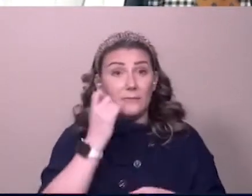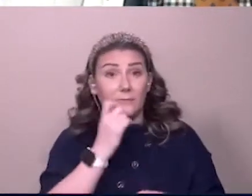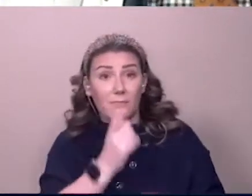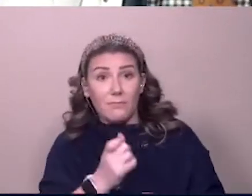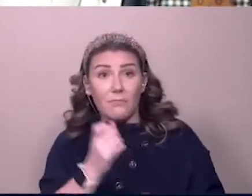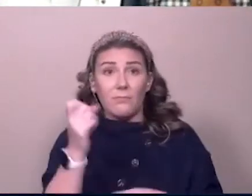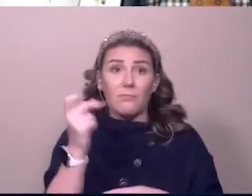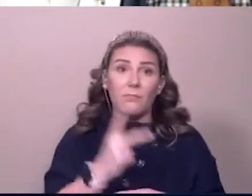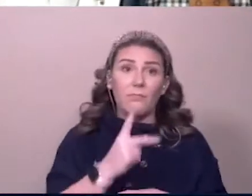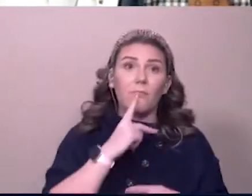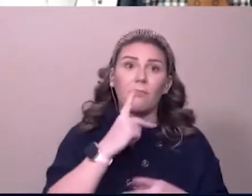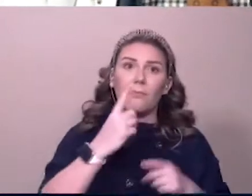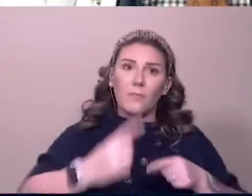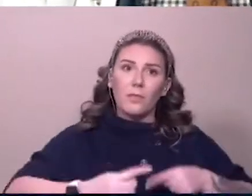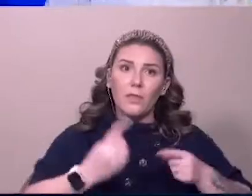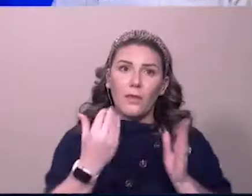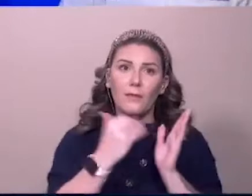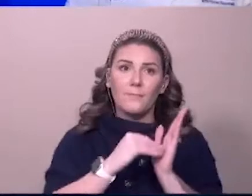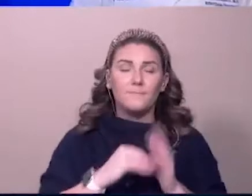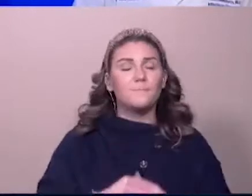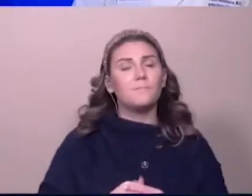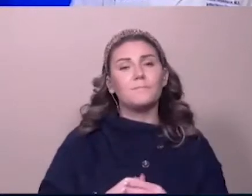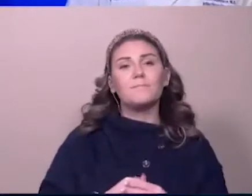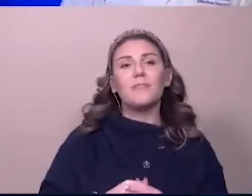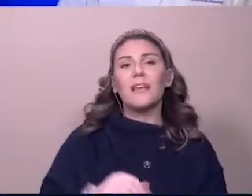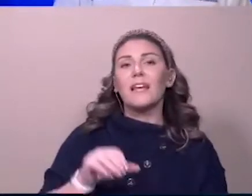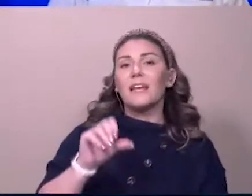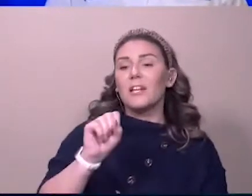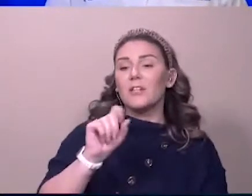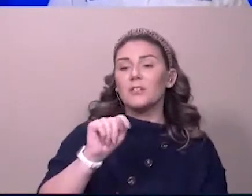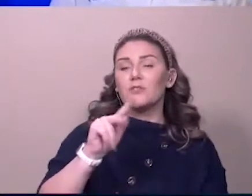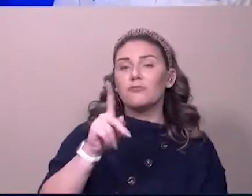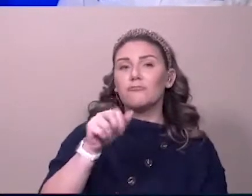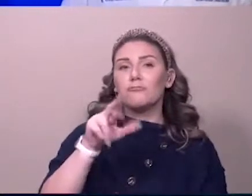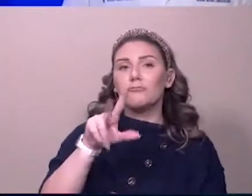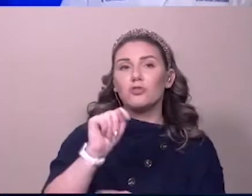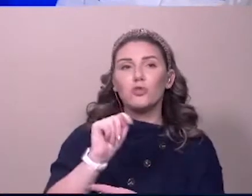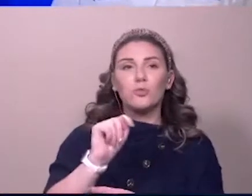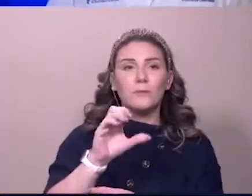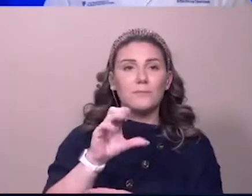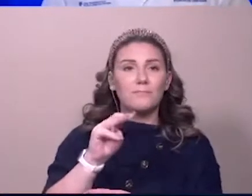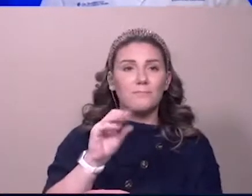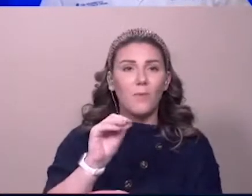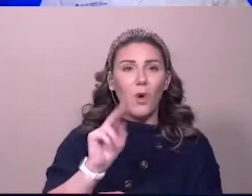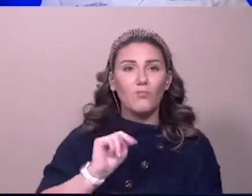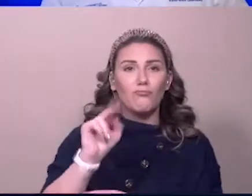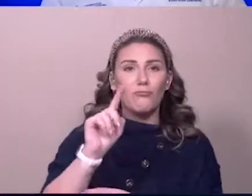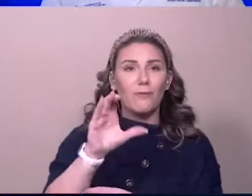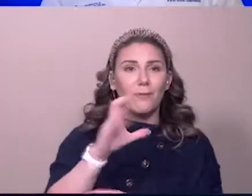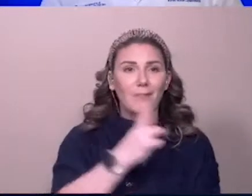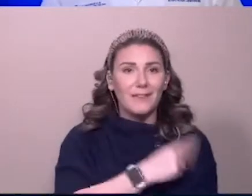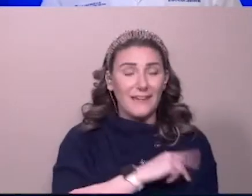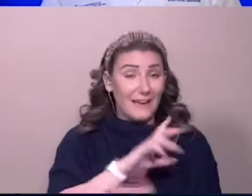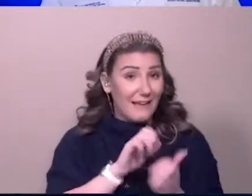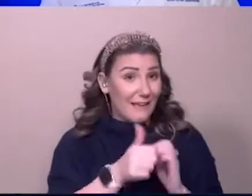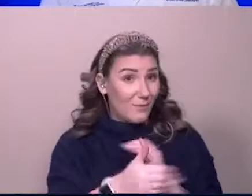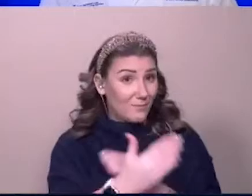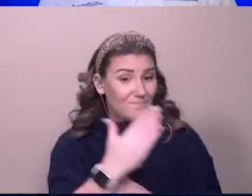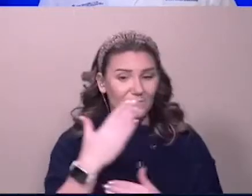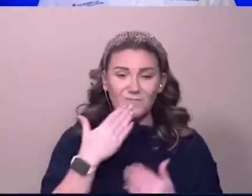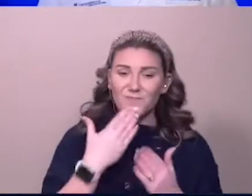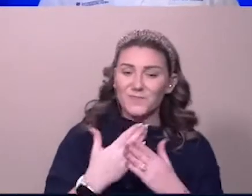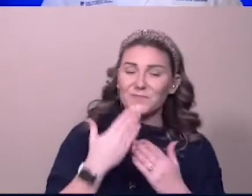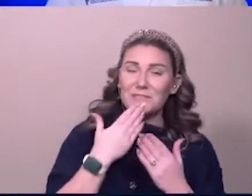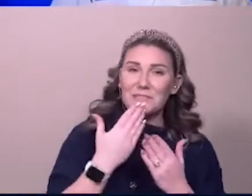back in trouble again. Dr. James Stewart, Chief Medical Officer at North Kansas City. How are you this morning? I'm doing well, thank you. Good